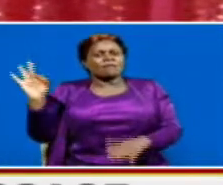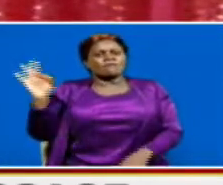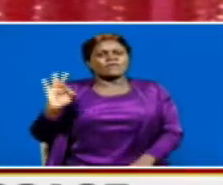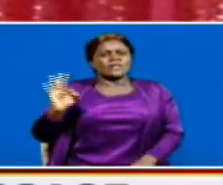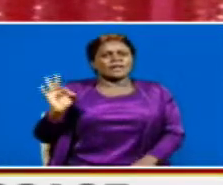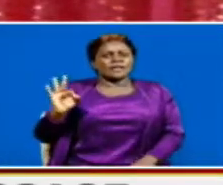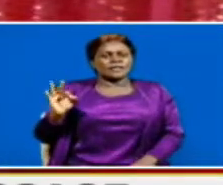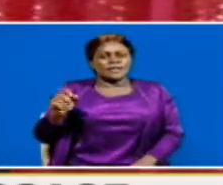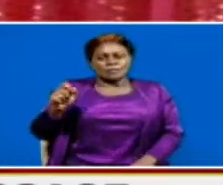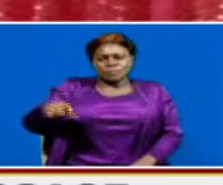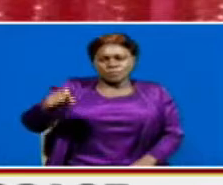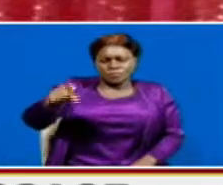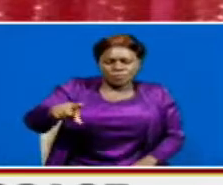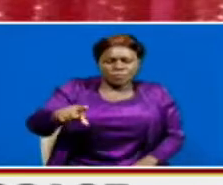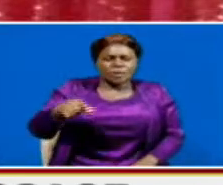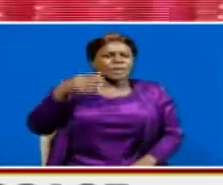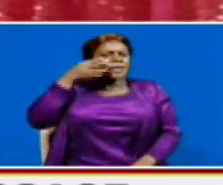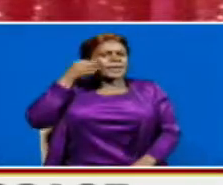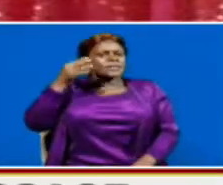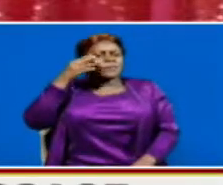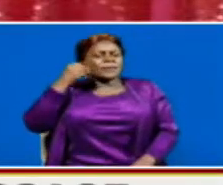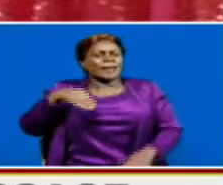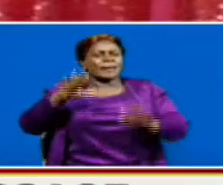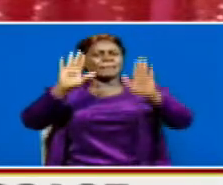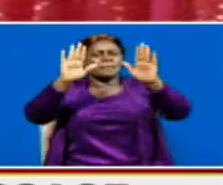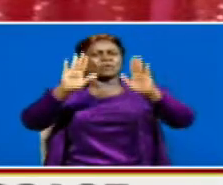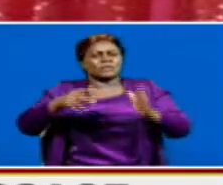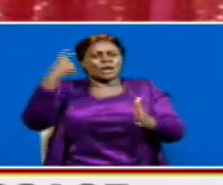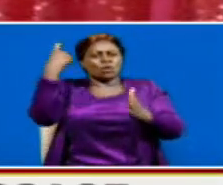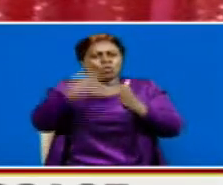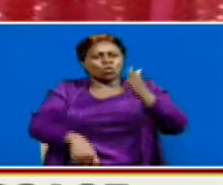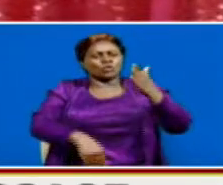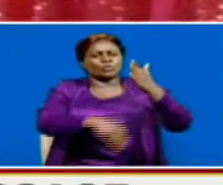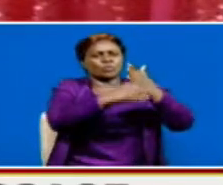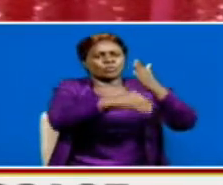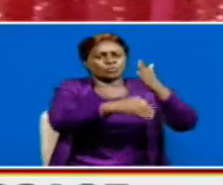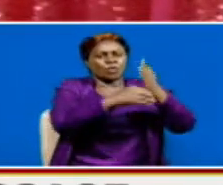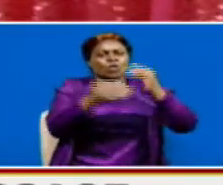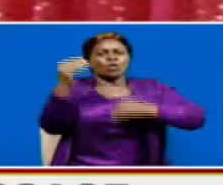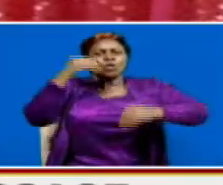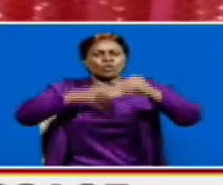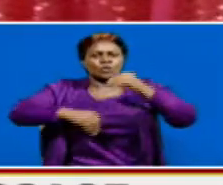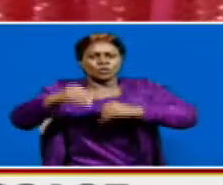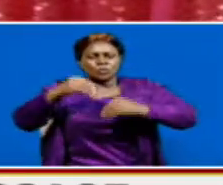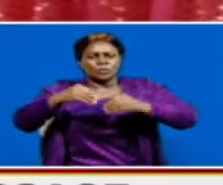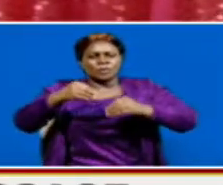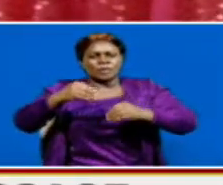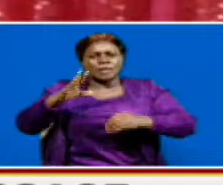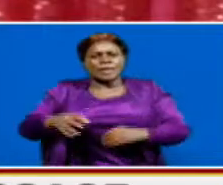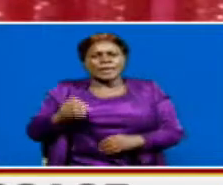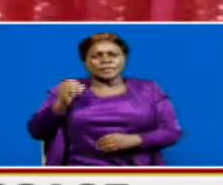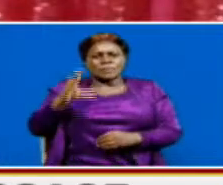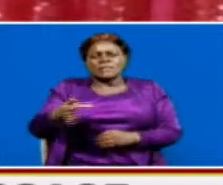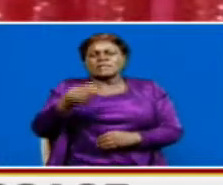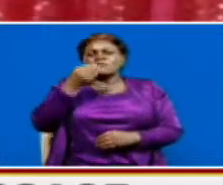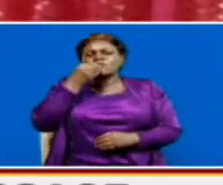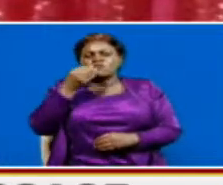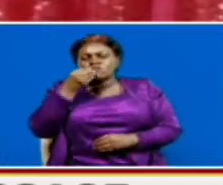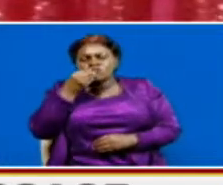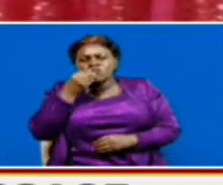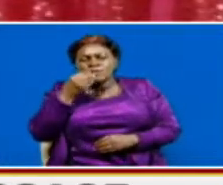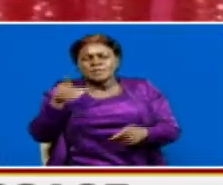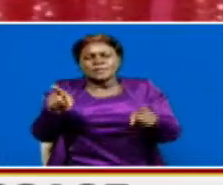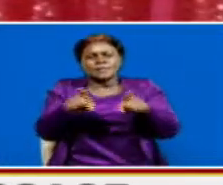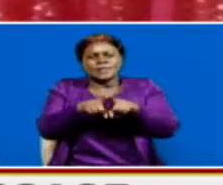Fertilizers and cereals experienced significant price hikes, contributing to the rise in food prices